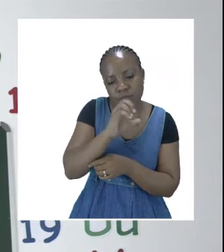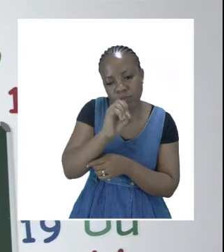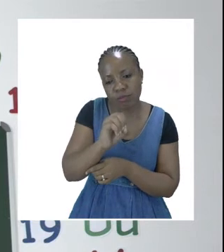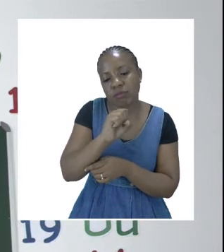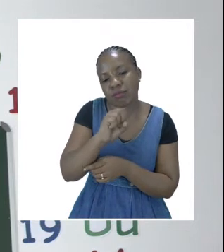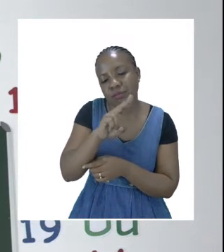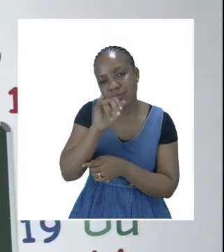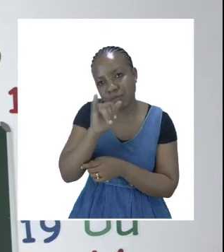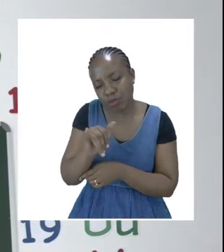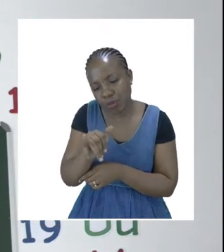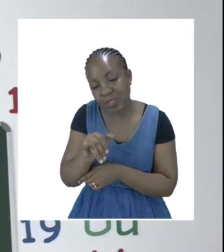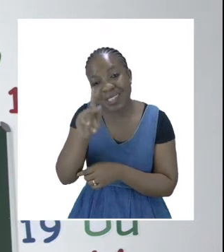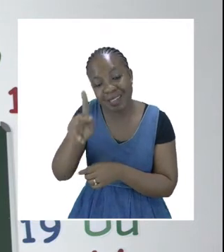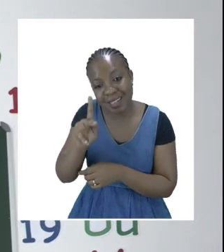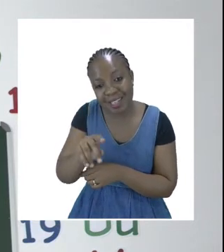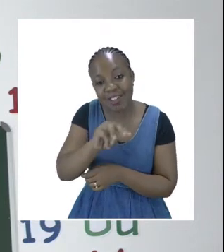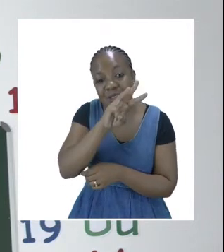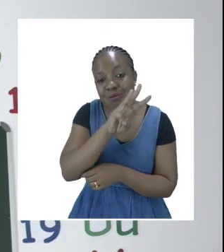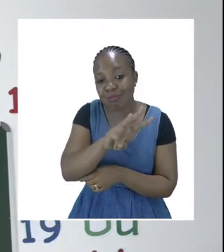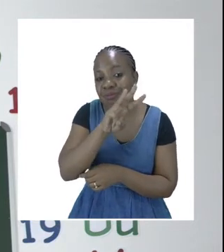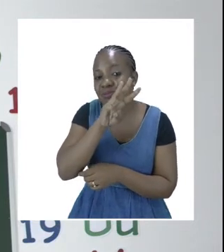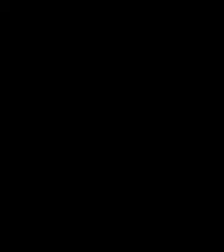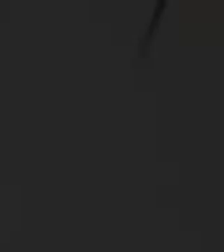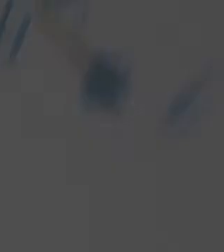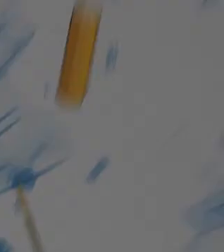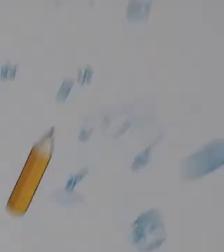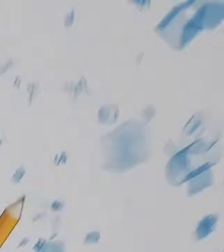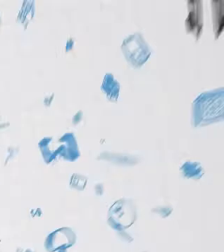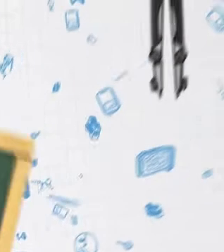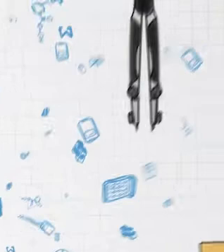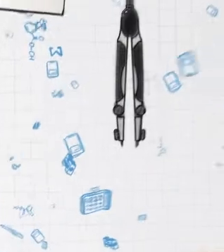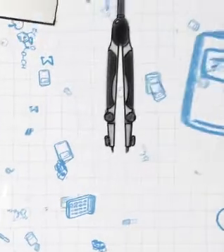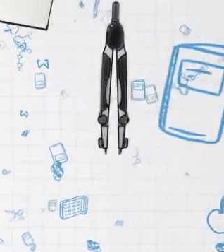our website, Zoshi Online.